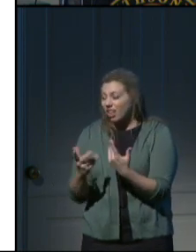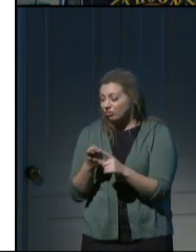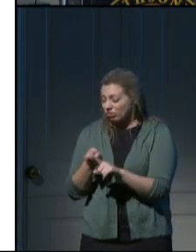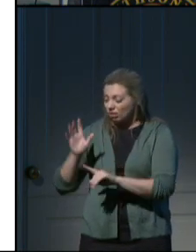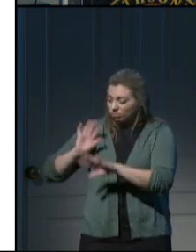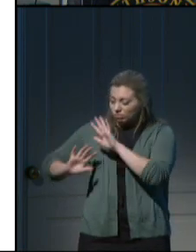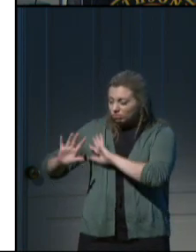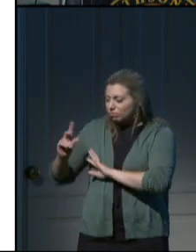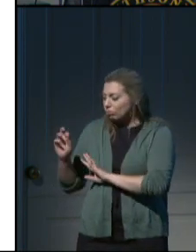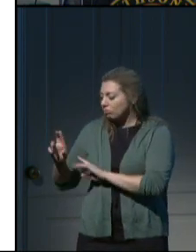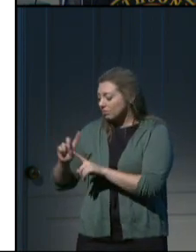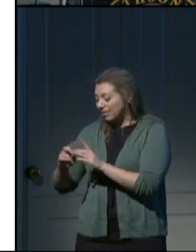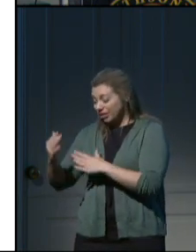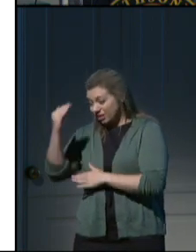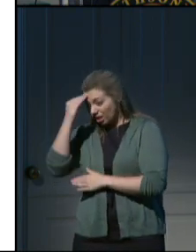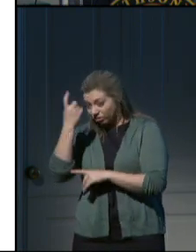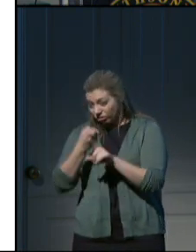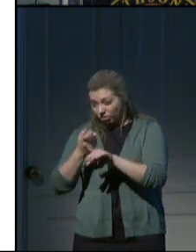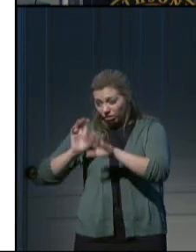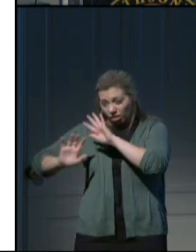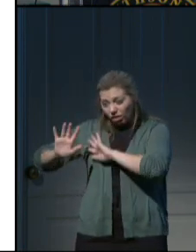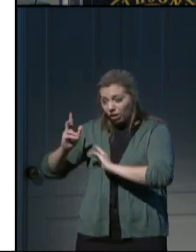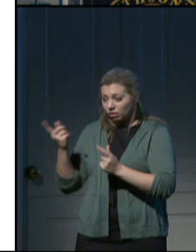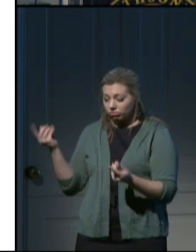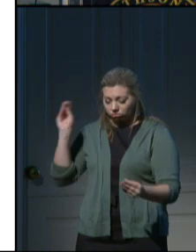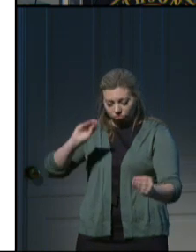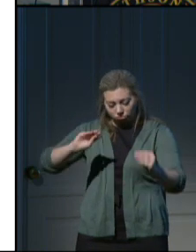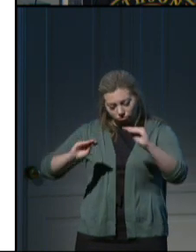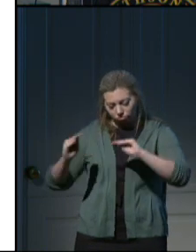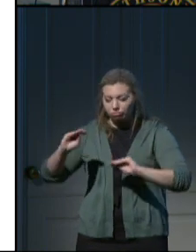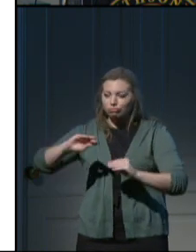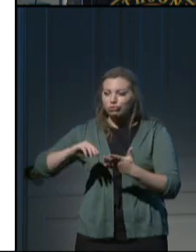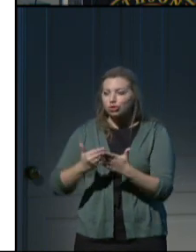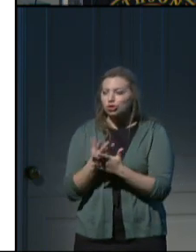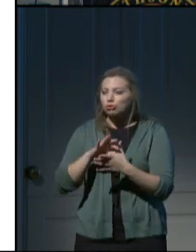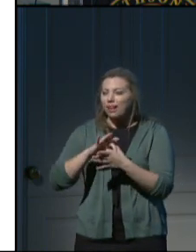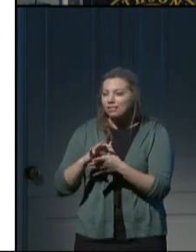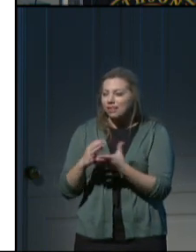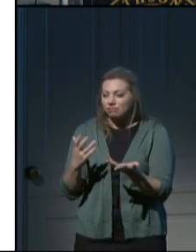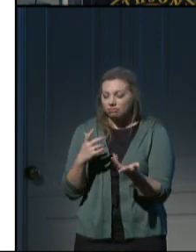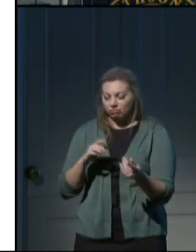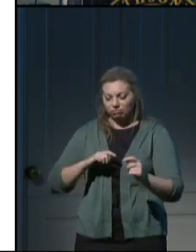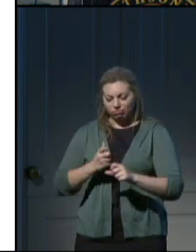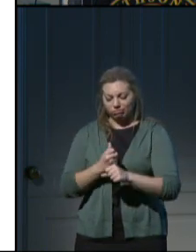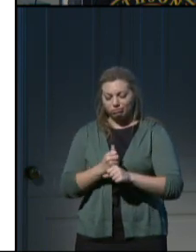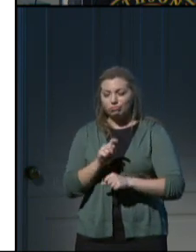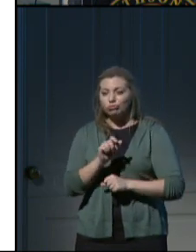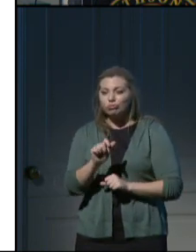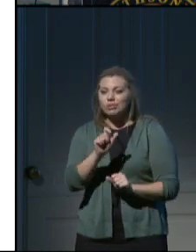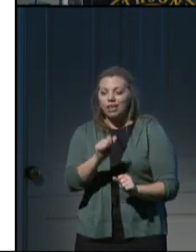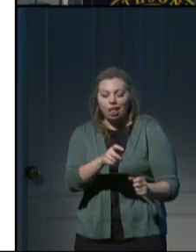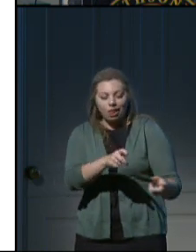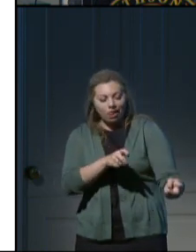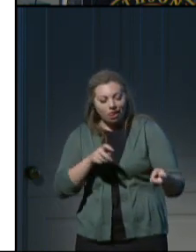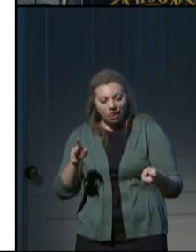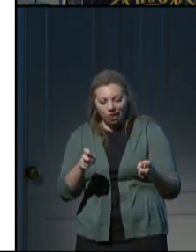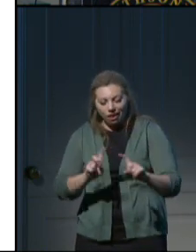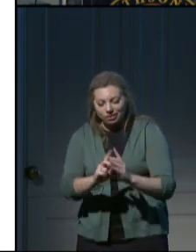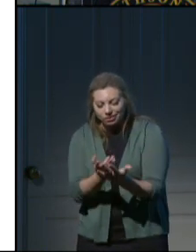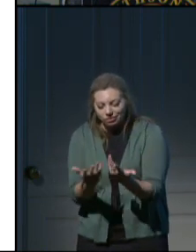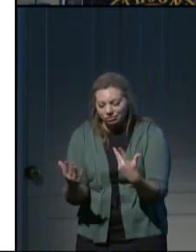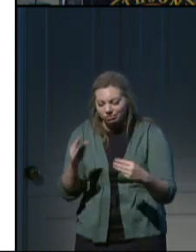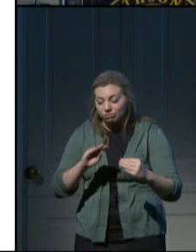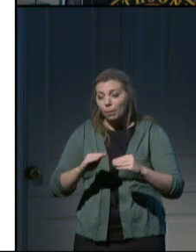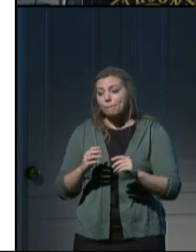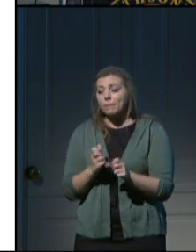from the past or knowledge from the past and putting it in a new context. So I built me a tool that extracts these objects, builds a